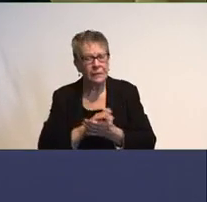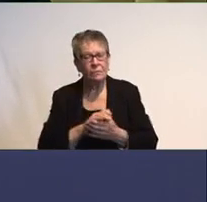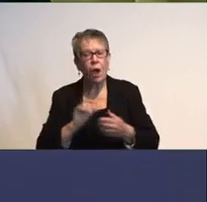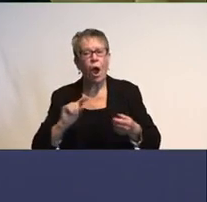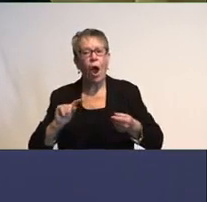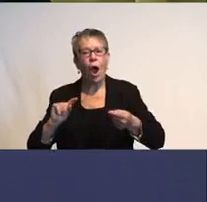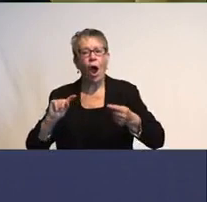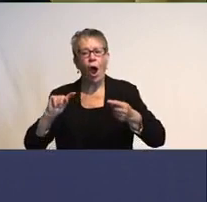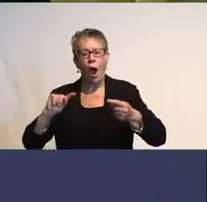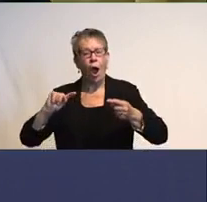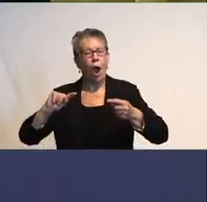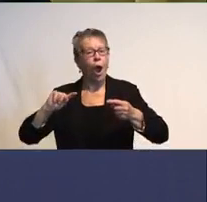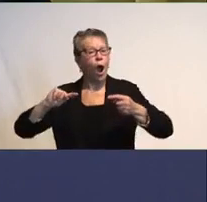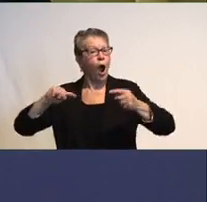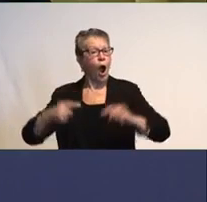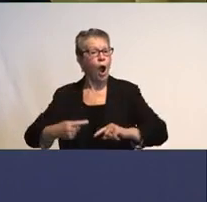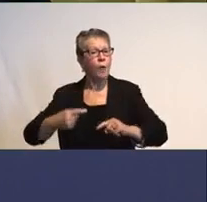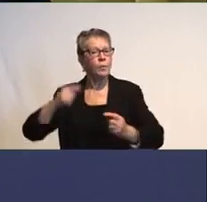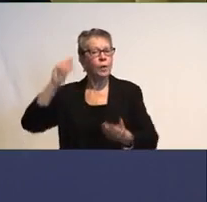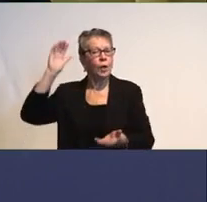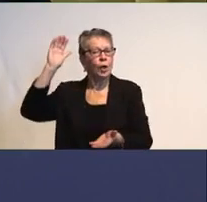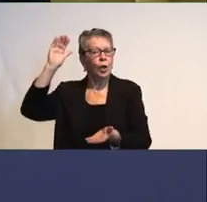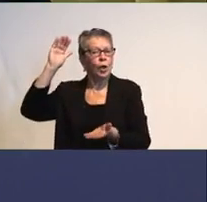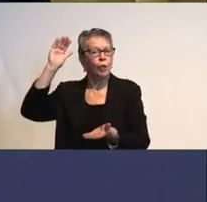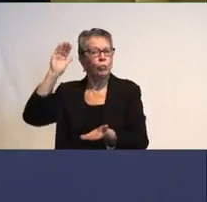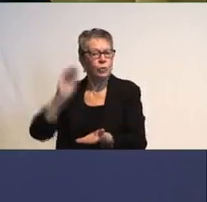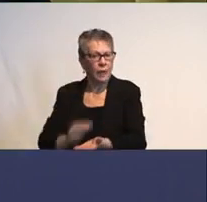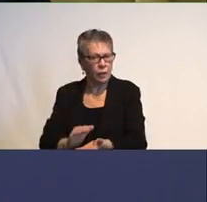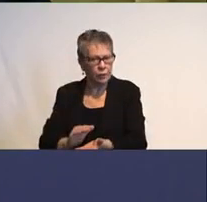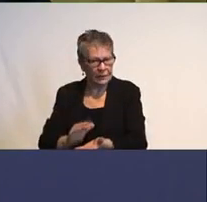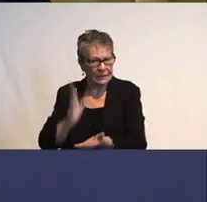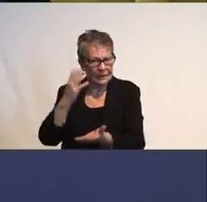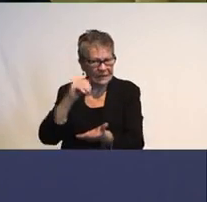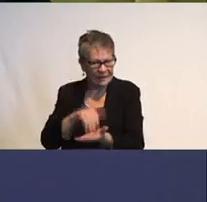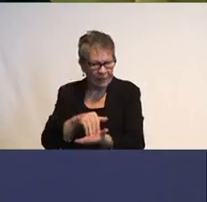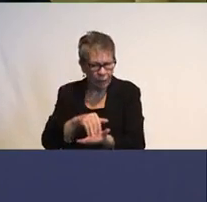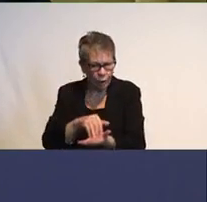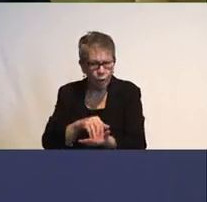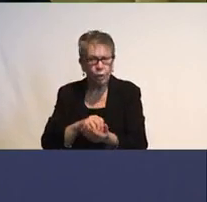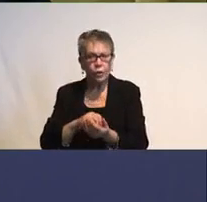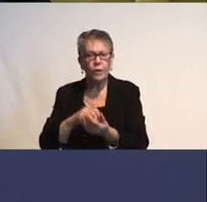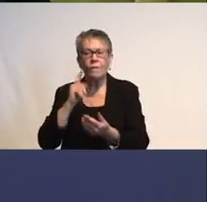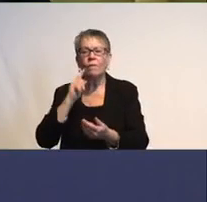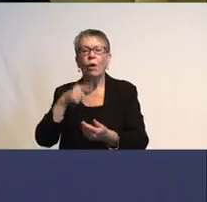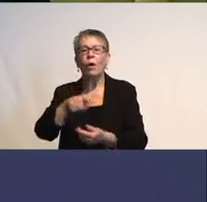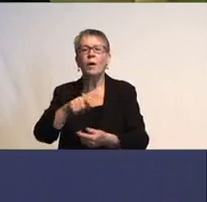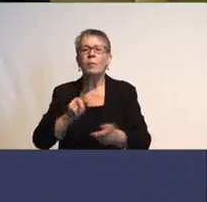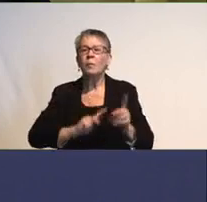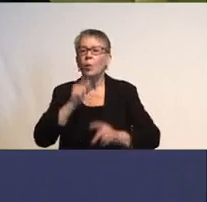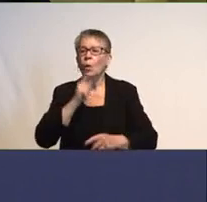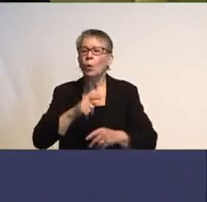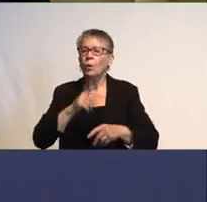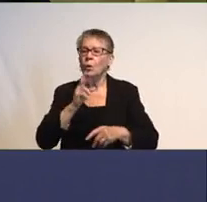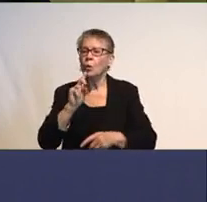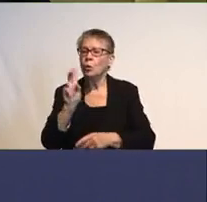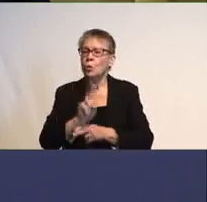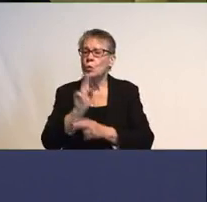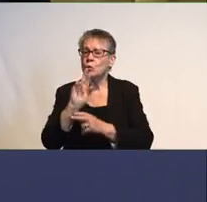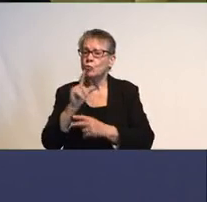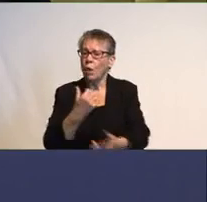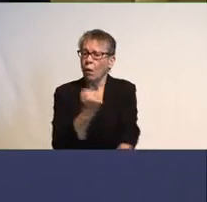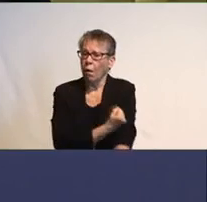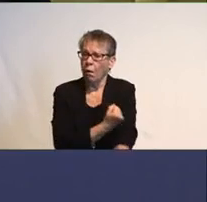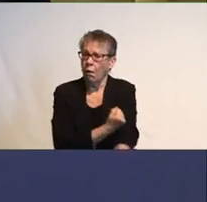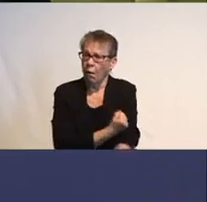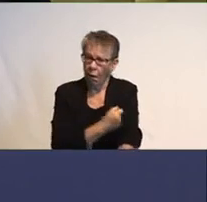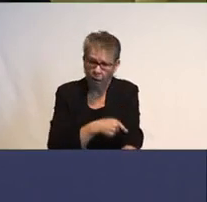a huge difference, and we need to have something in place here. I continue to be optimistic on the